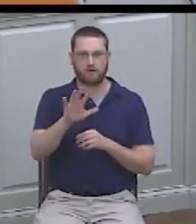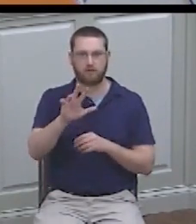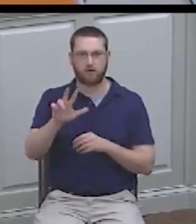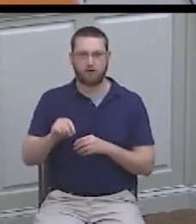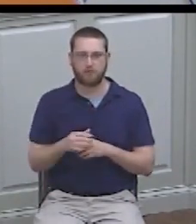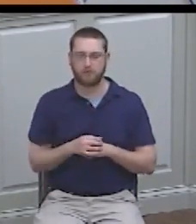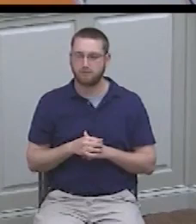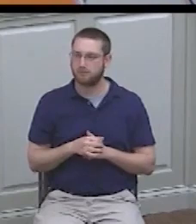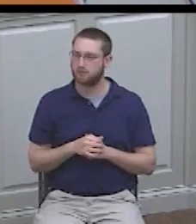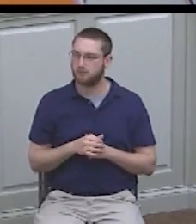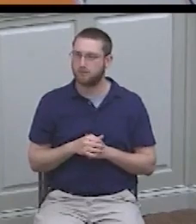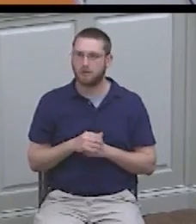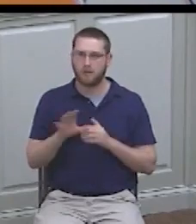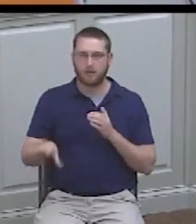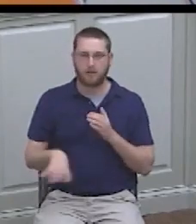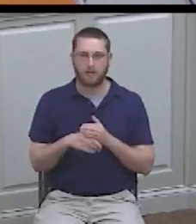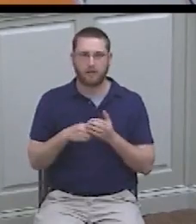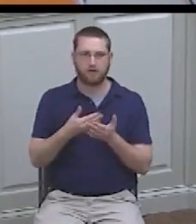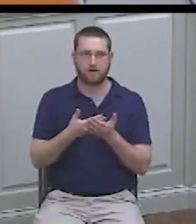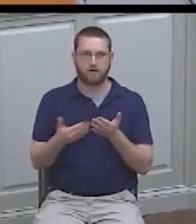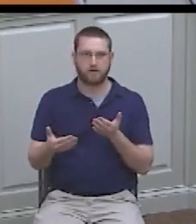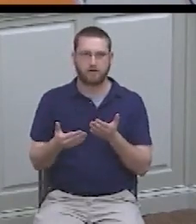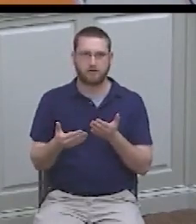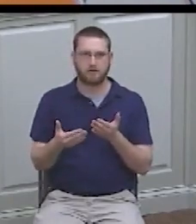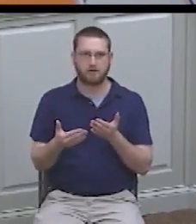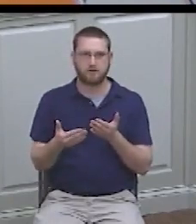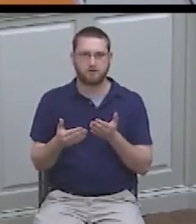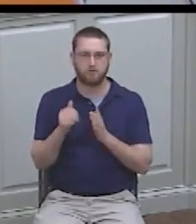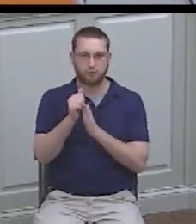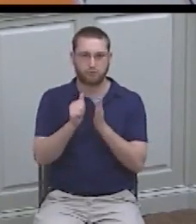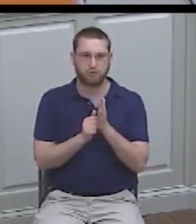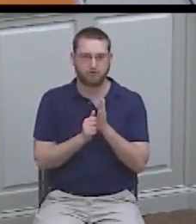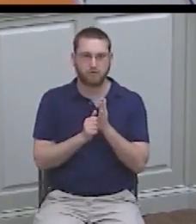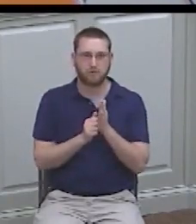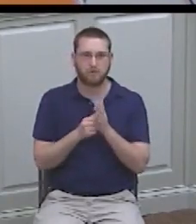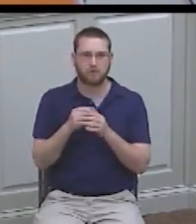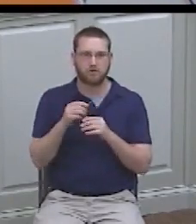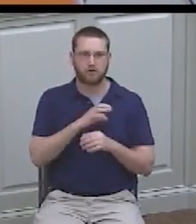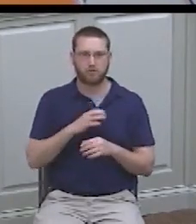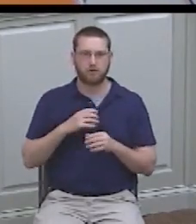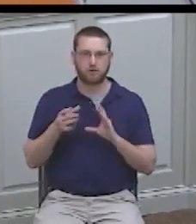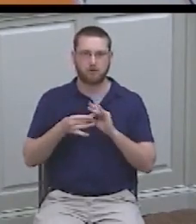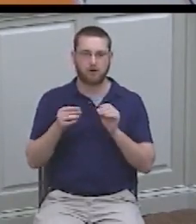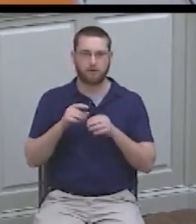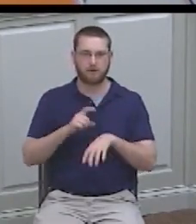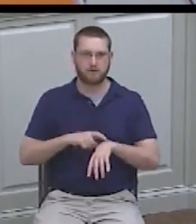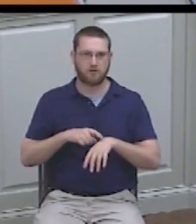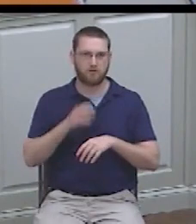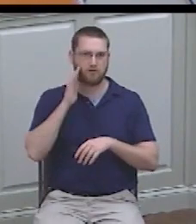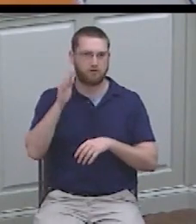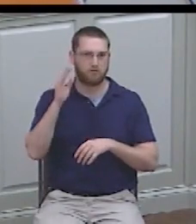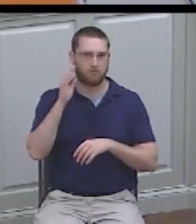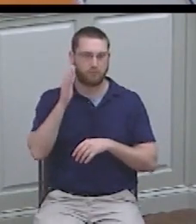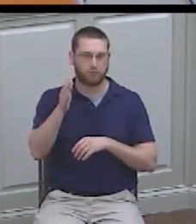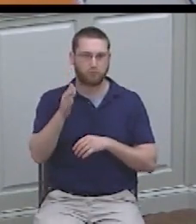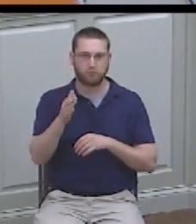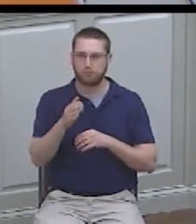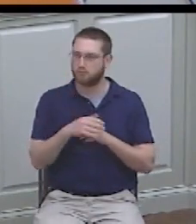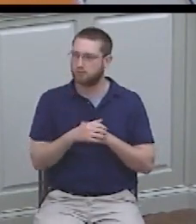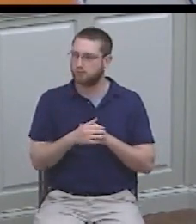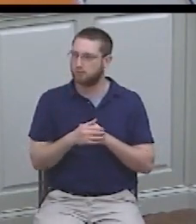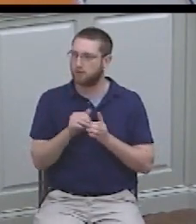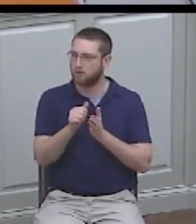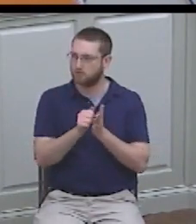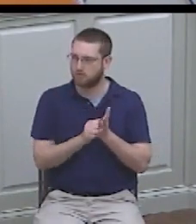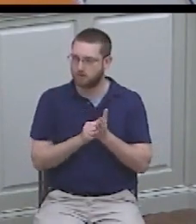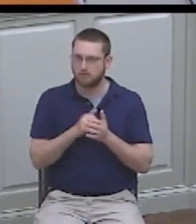commissioner to add items to the agenda during commissioner comment time for future agendas. Protect commissioner comment time from being a